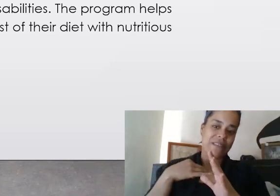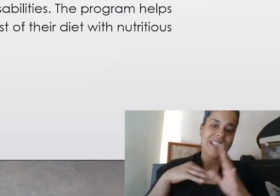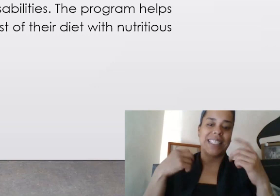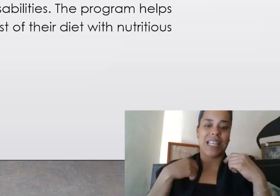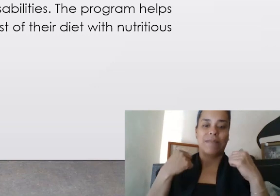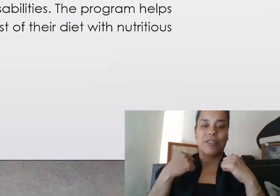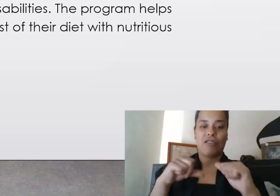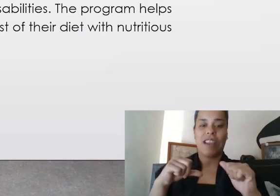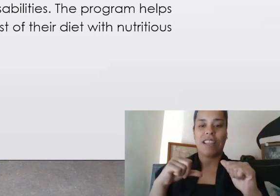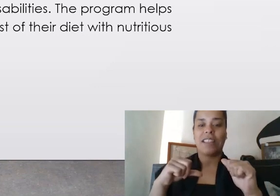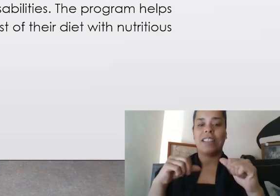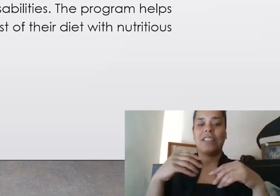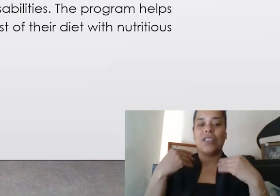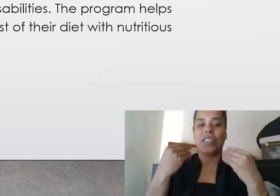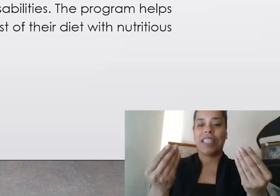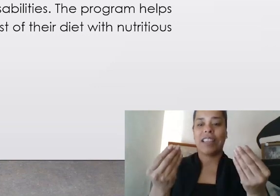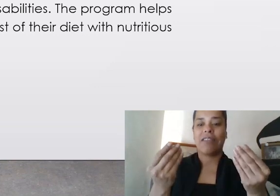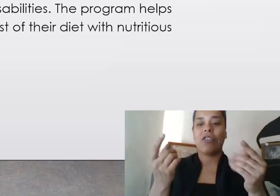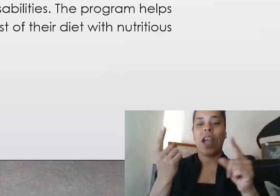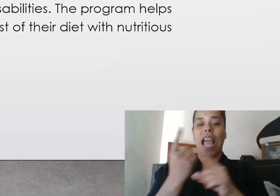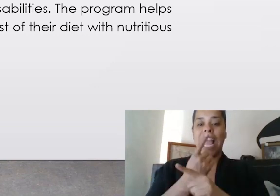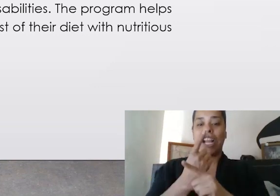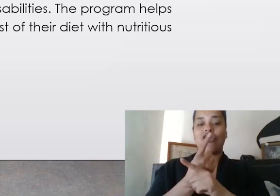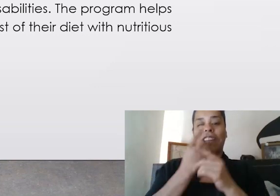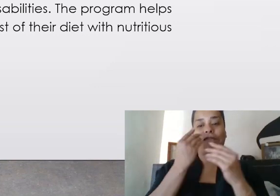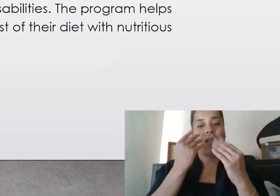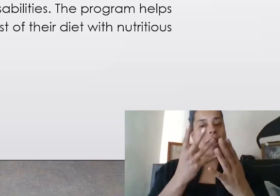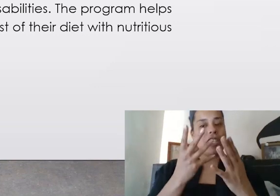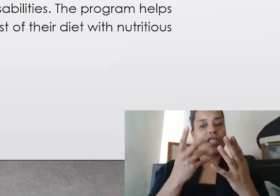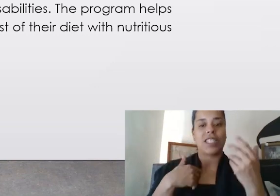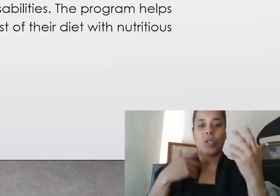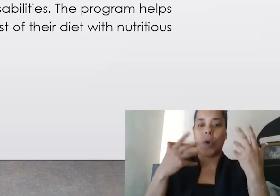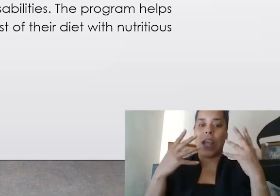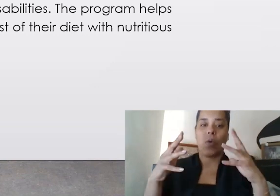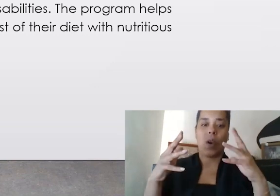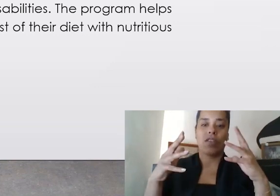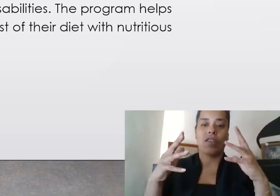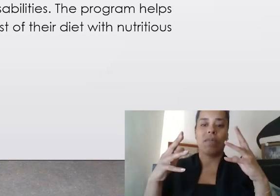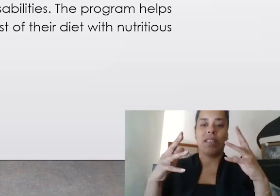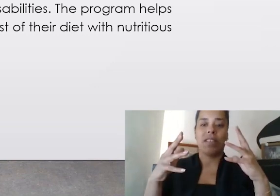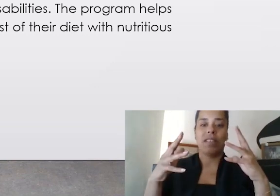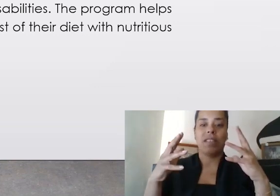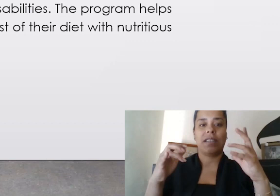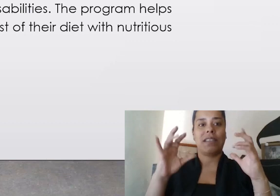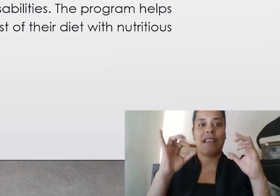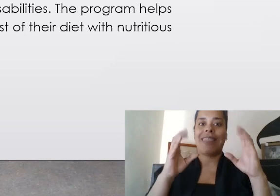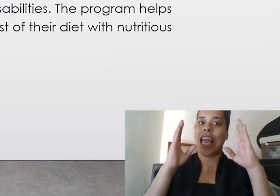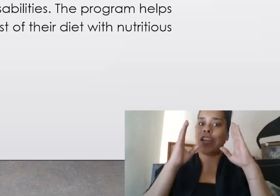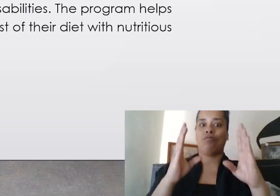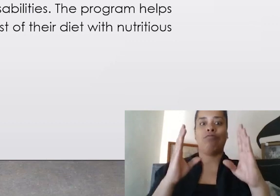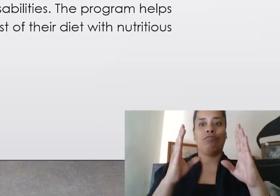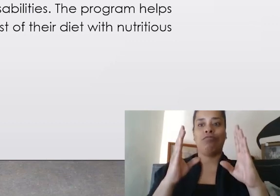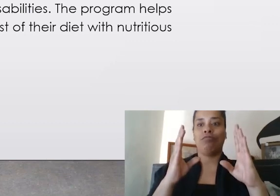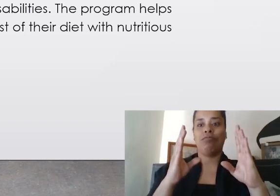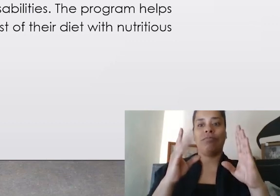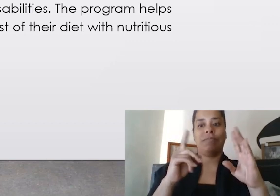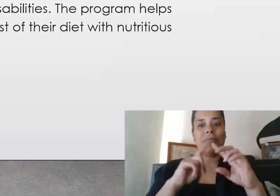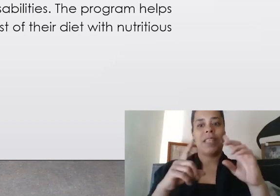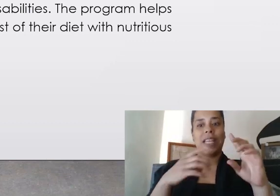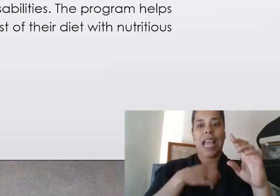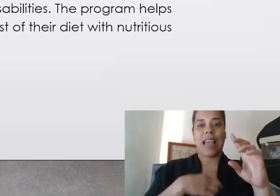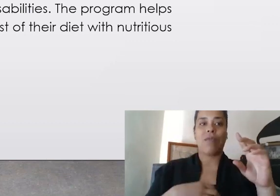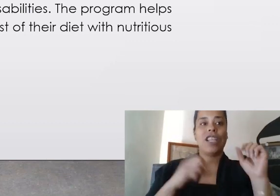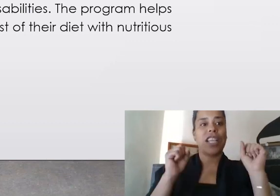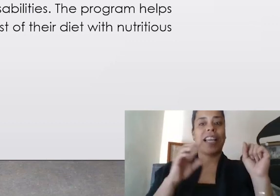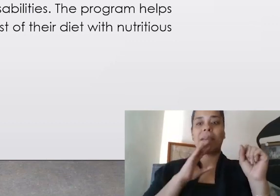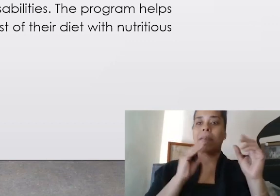guys accurate information. So I don't want to be like, this is what it is, but I wish I could be more like,